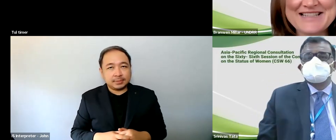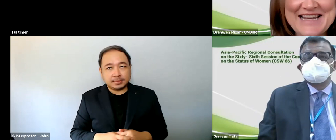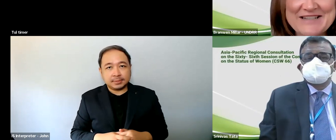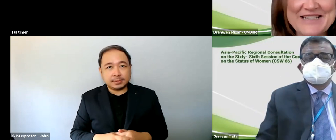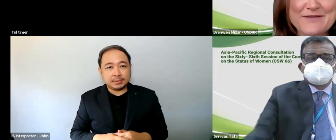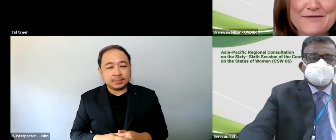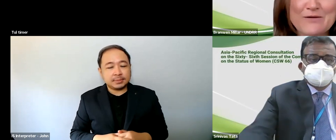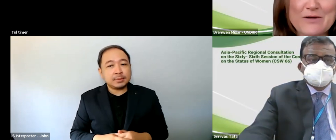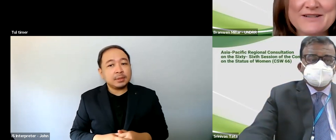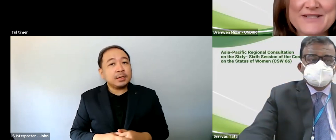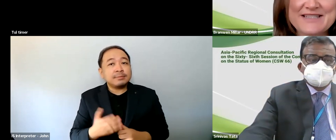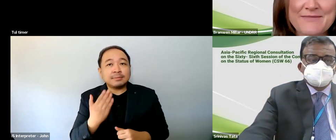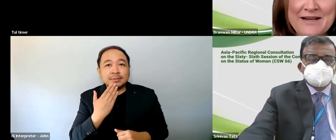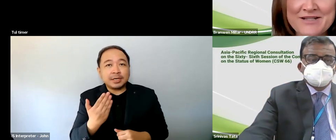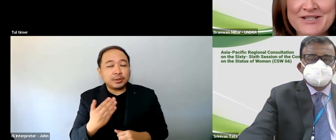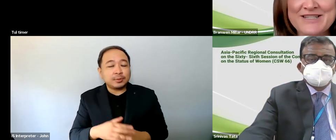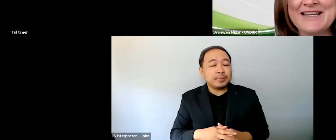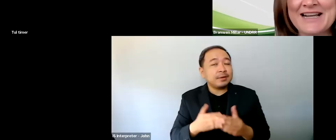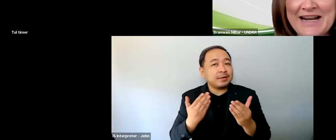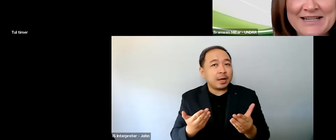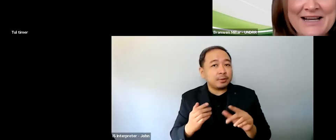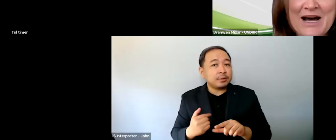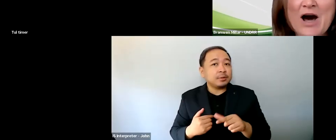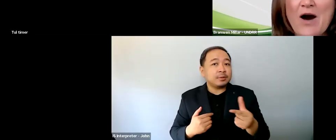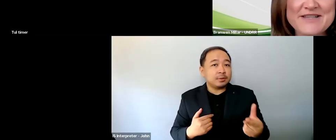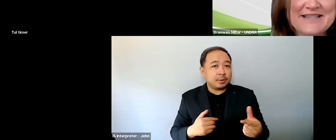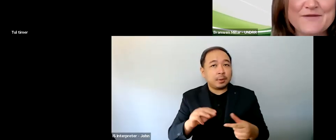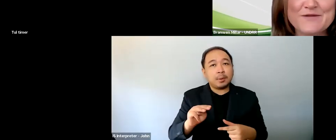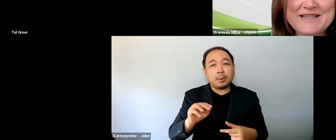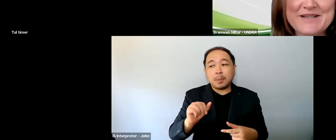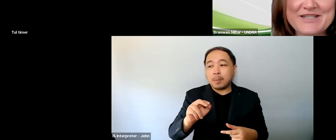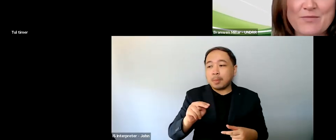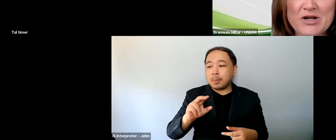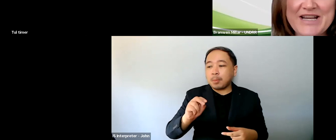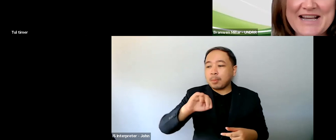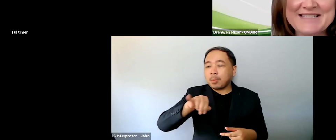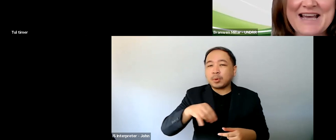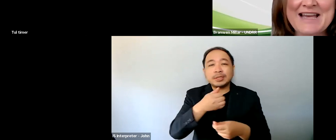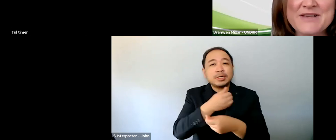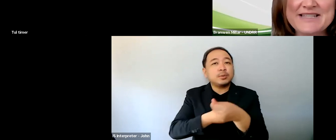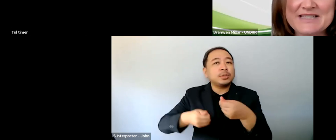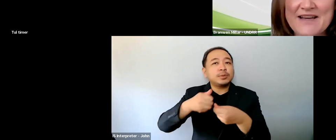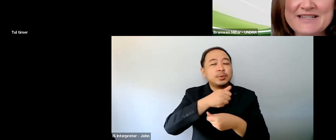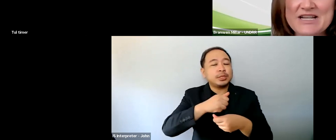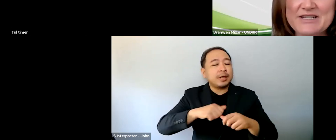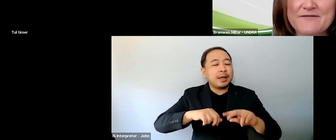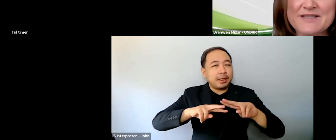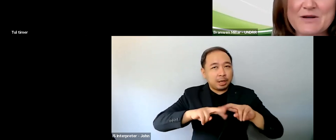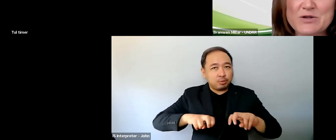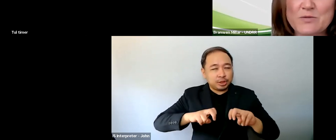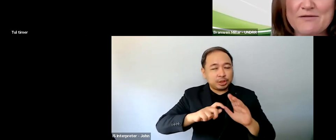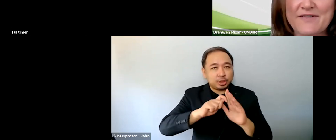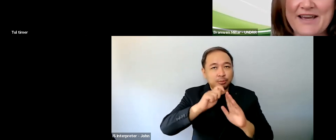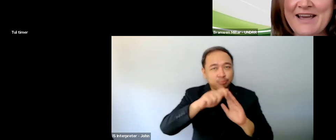I'm pleased now to give the floor to Mr. Manoj Dinakaran, Officer for Research and Projects, Hibiscus Foundation